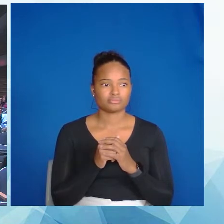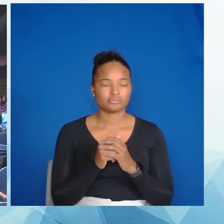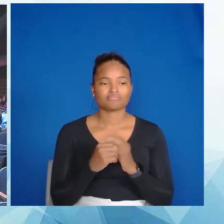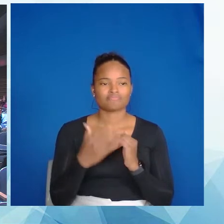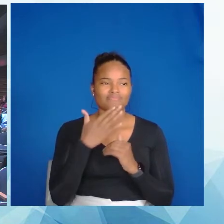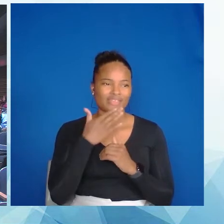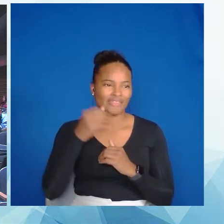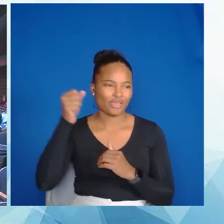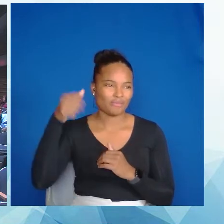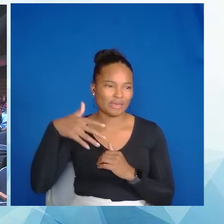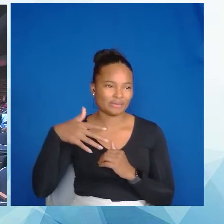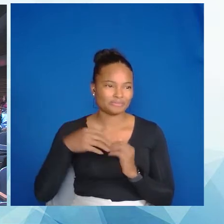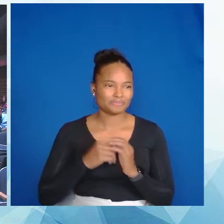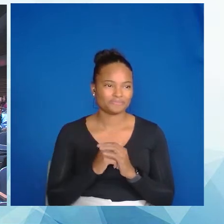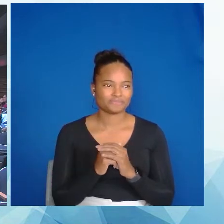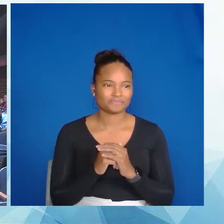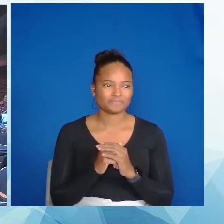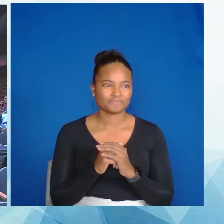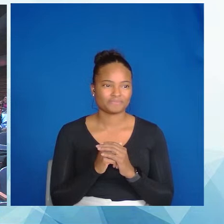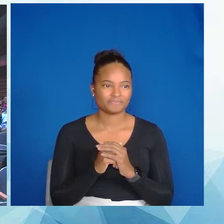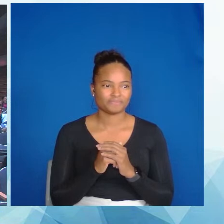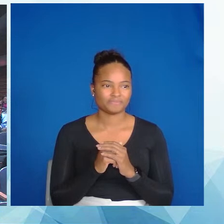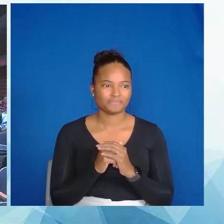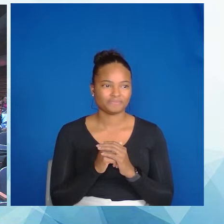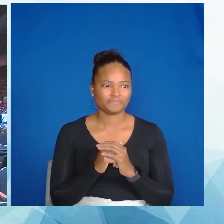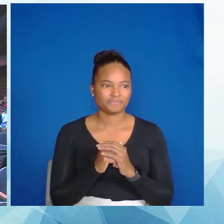Thank you, Michael. Yes, thank you.